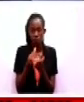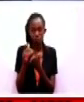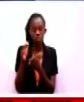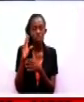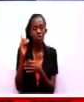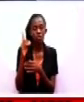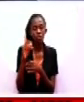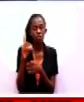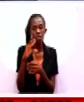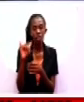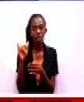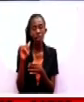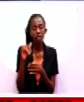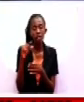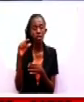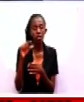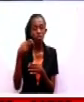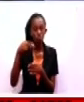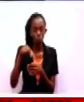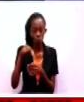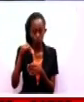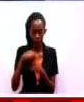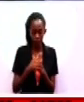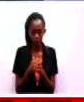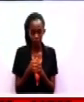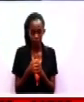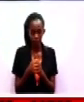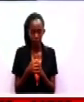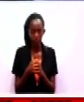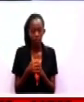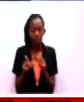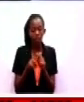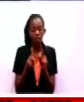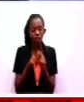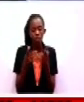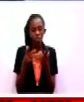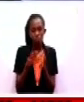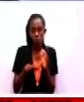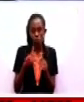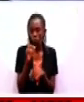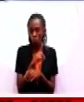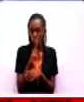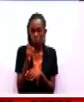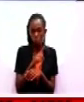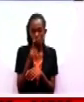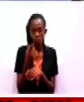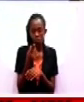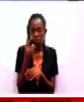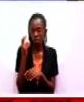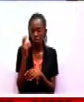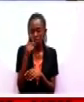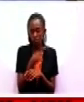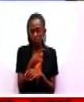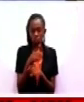this year headquarter for ballistic analysis he also says that the ground is hostile for the